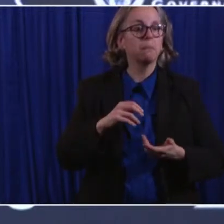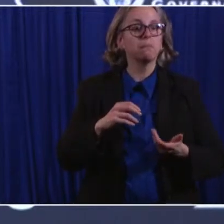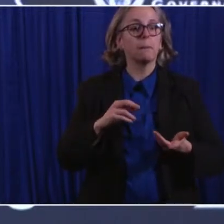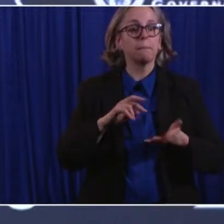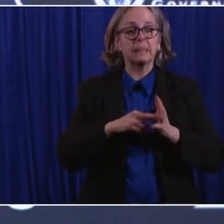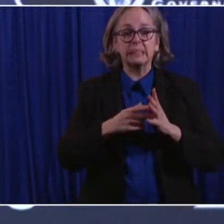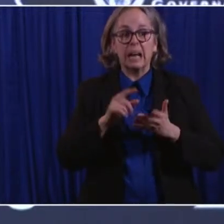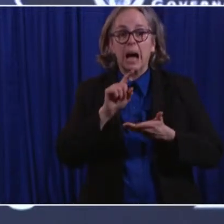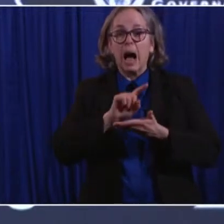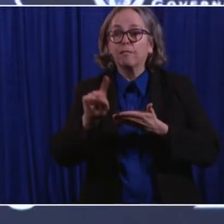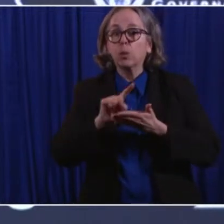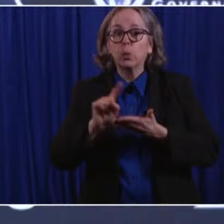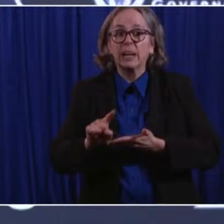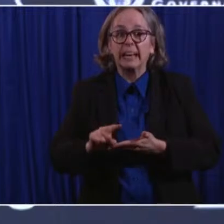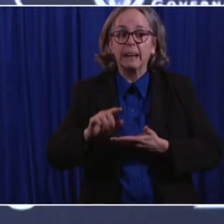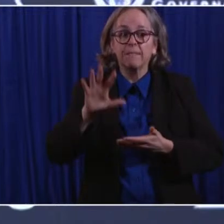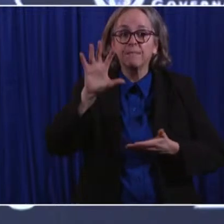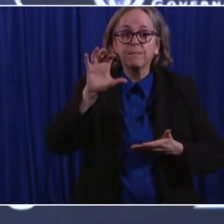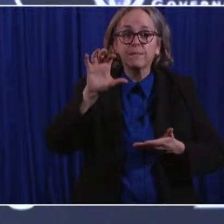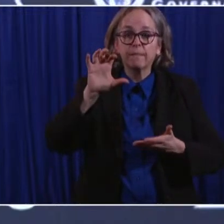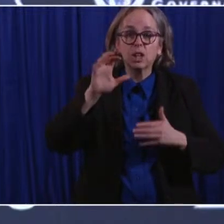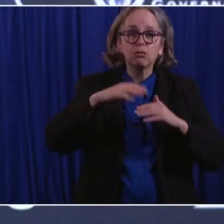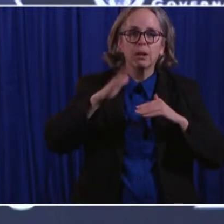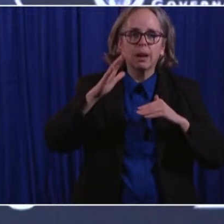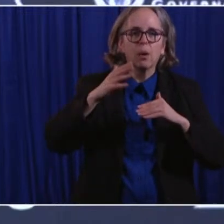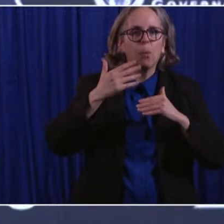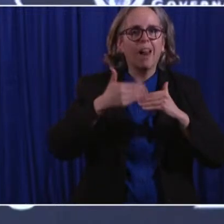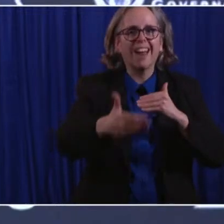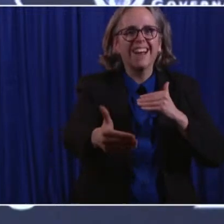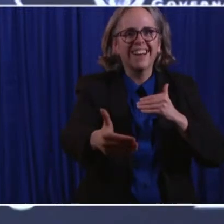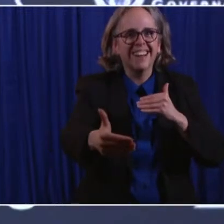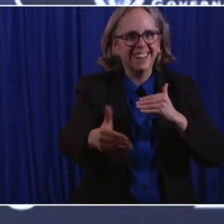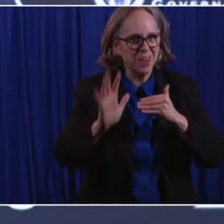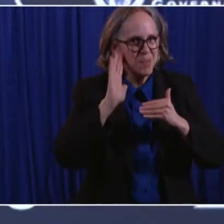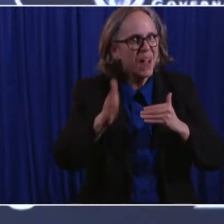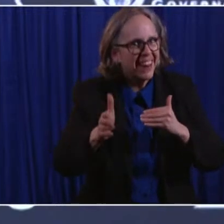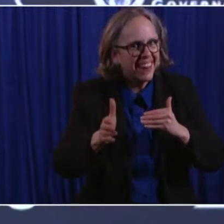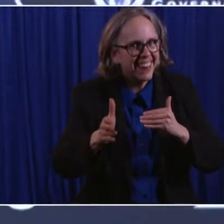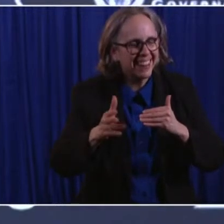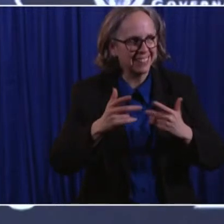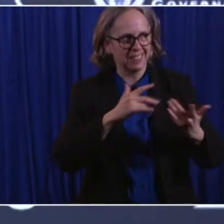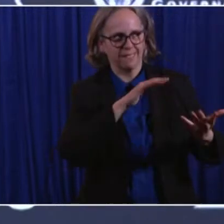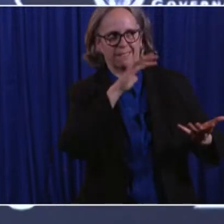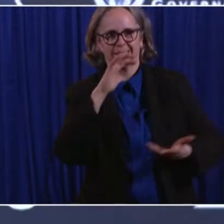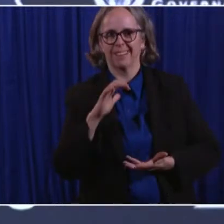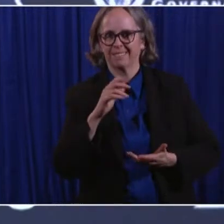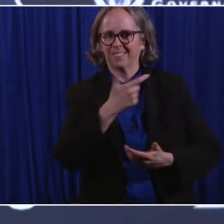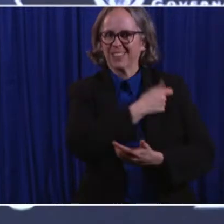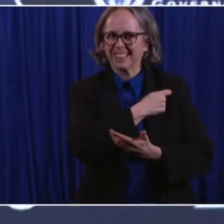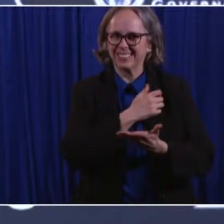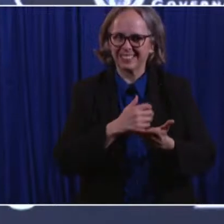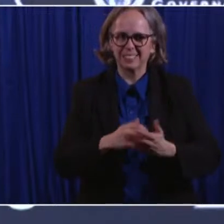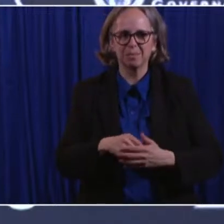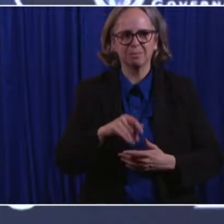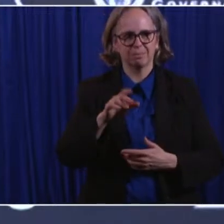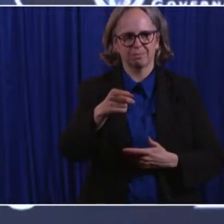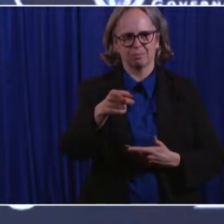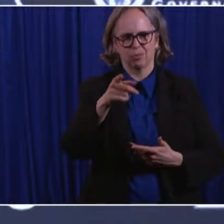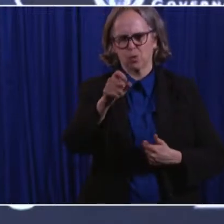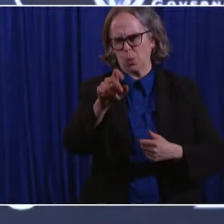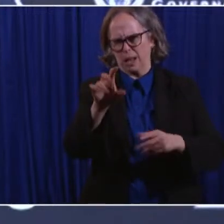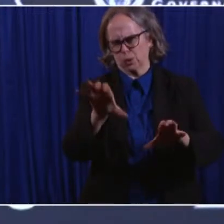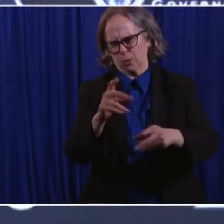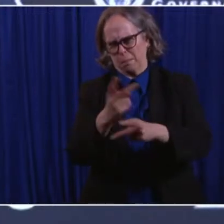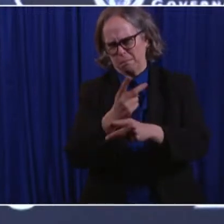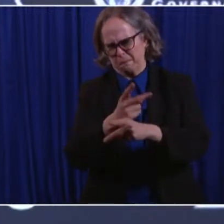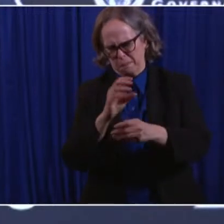so, you can kind of just do the math and look at the numbers now, one thing I would just point out is